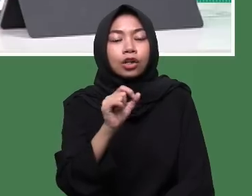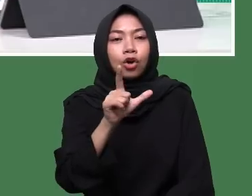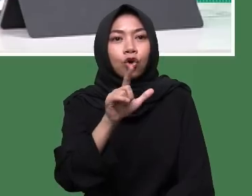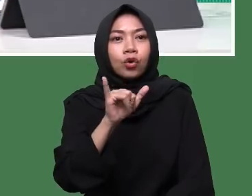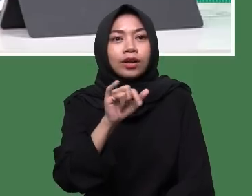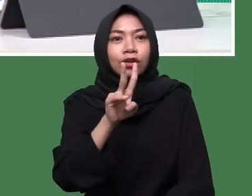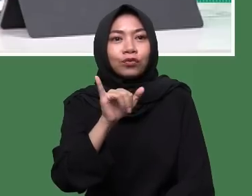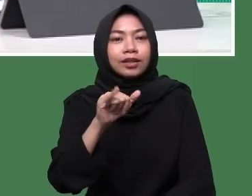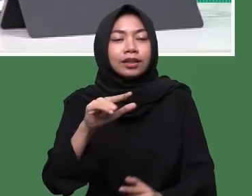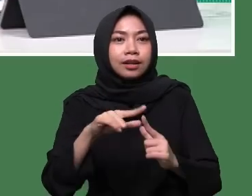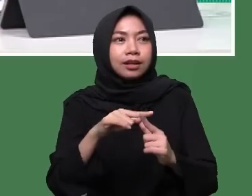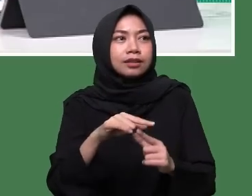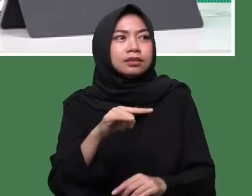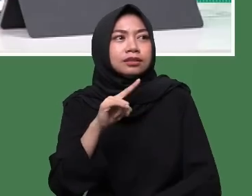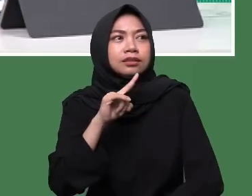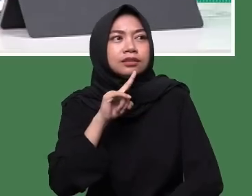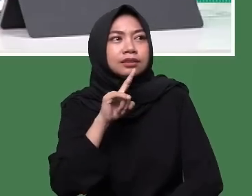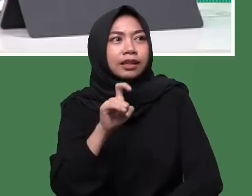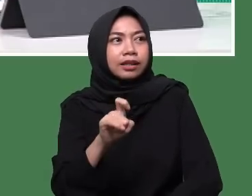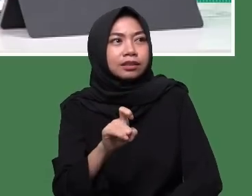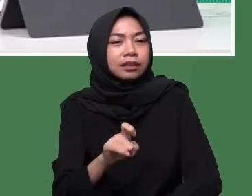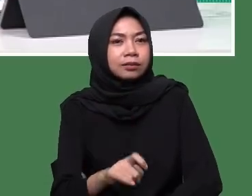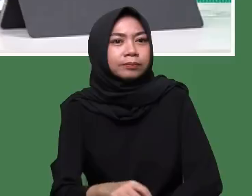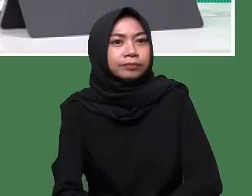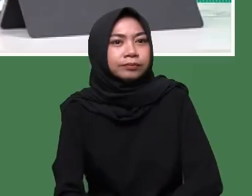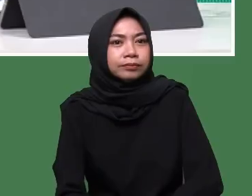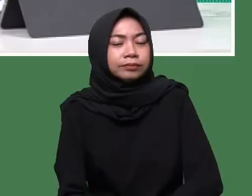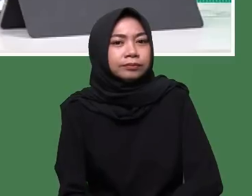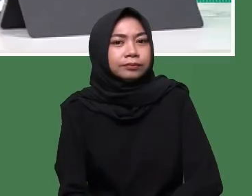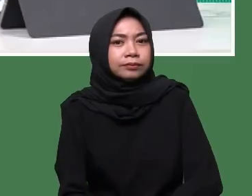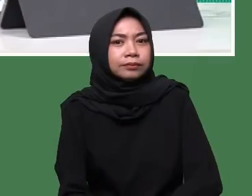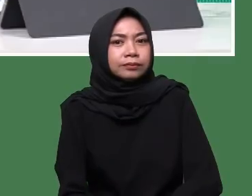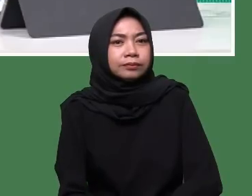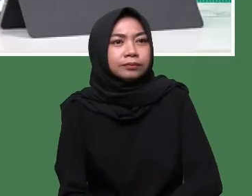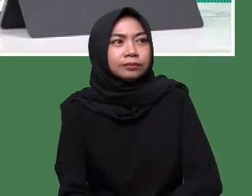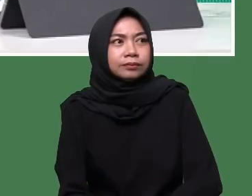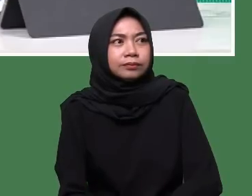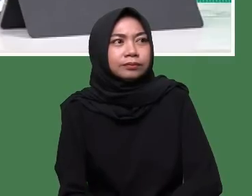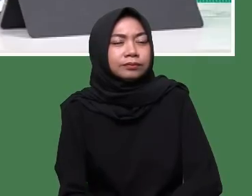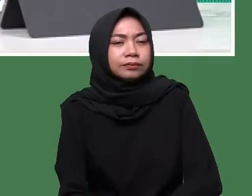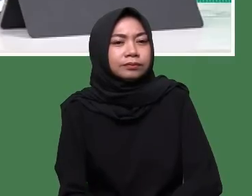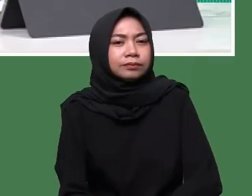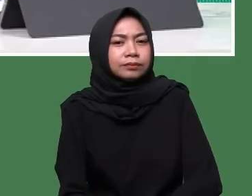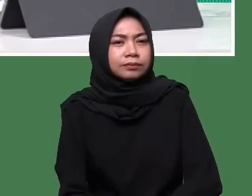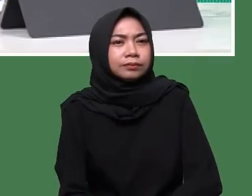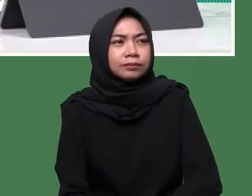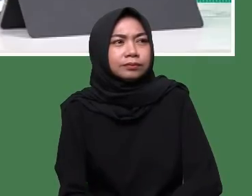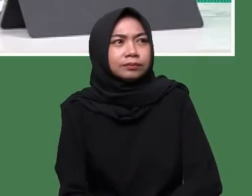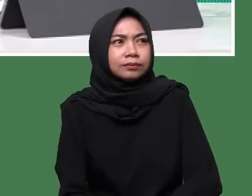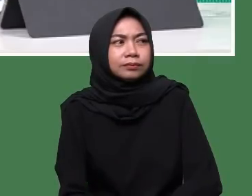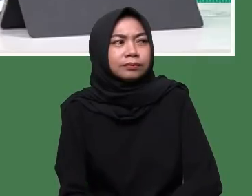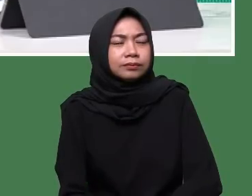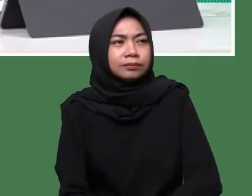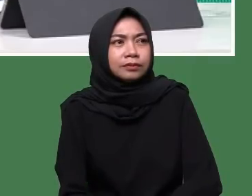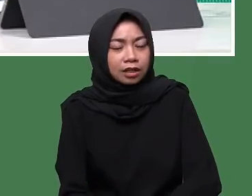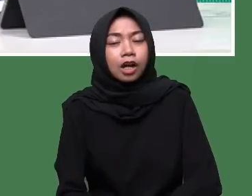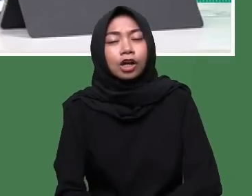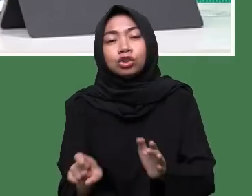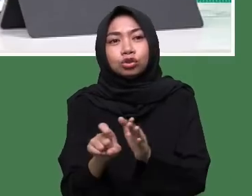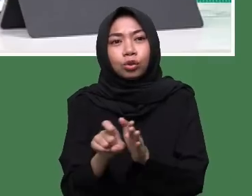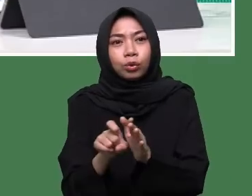Rural has got us back onto foot and mouth. Thank you. Are animals usually only tested when they show symptoms, or are